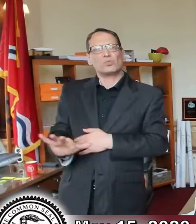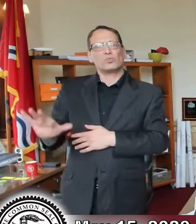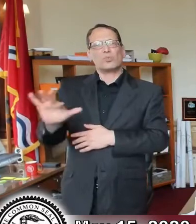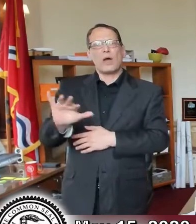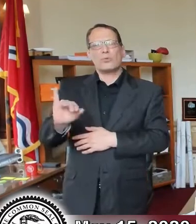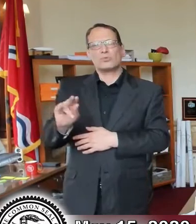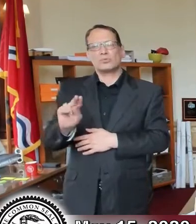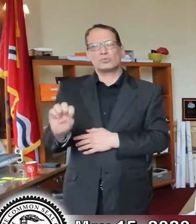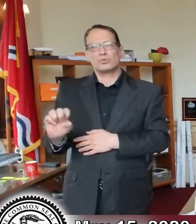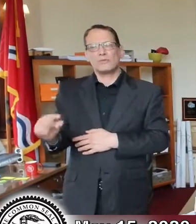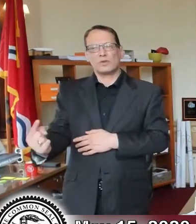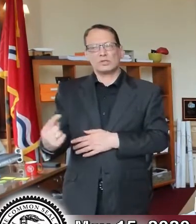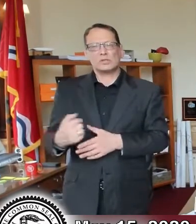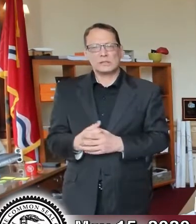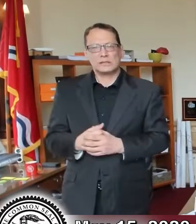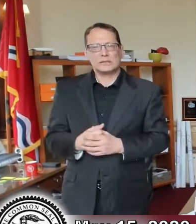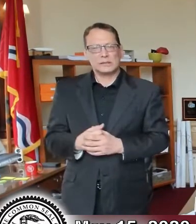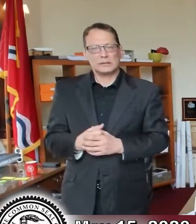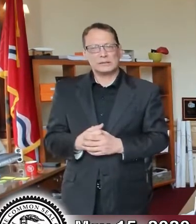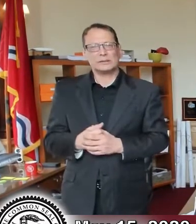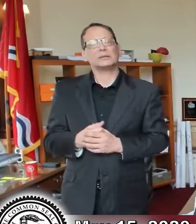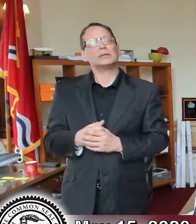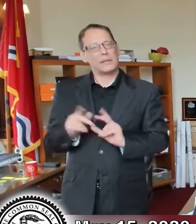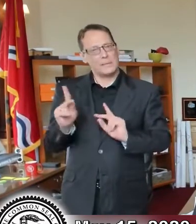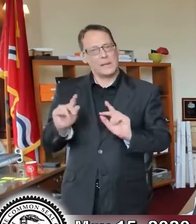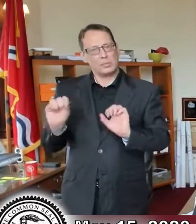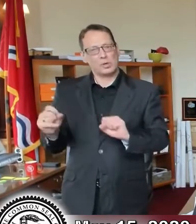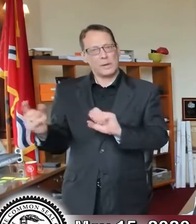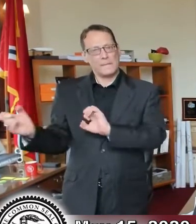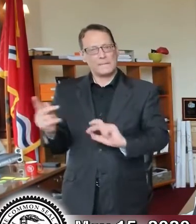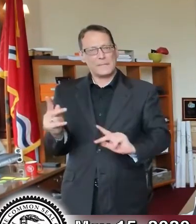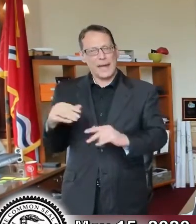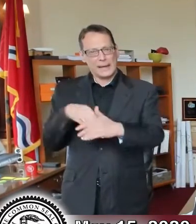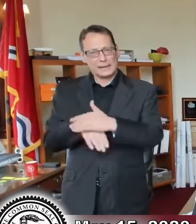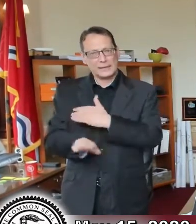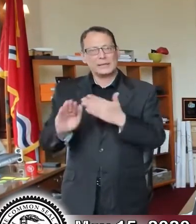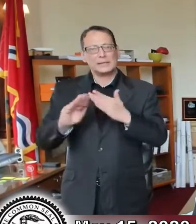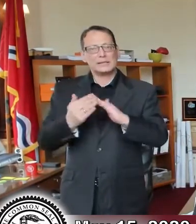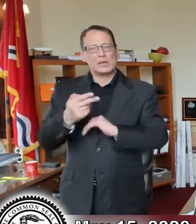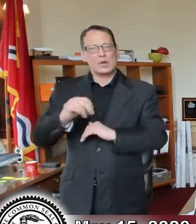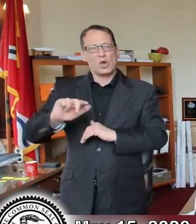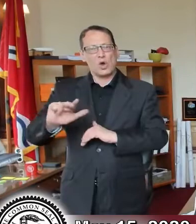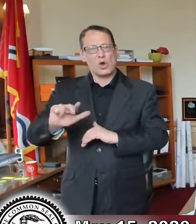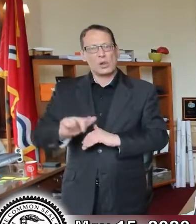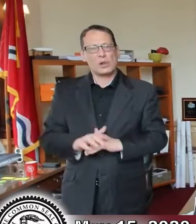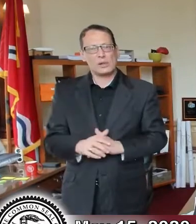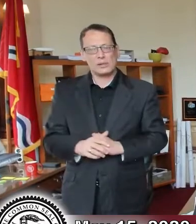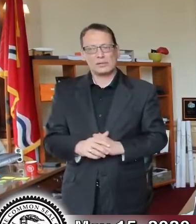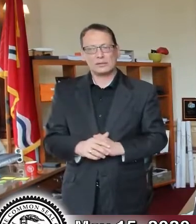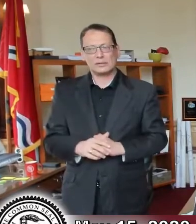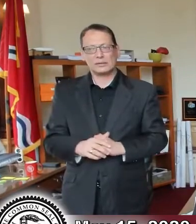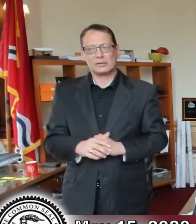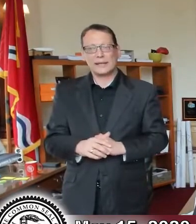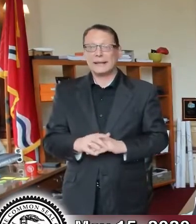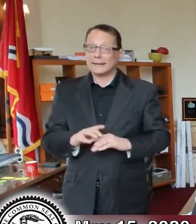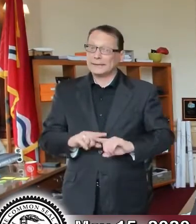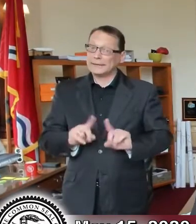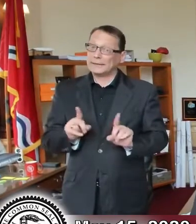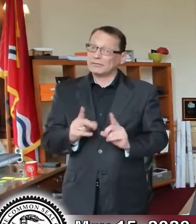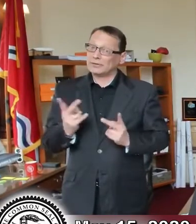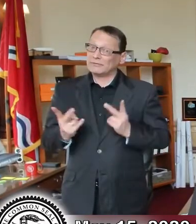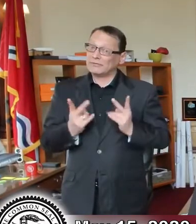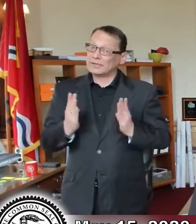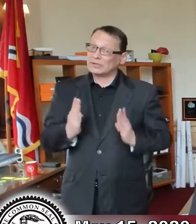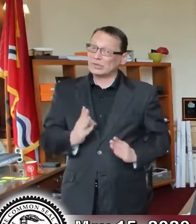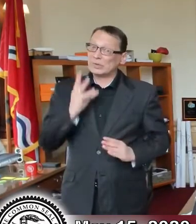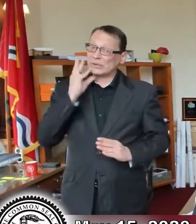time that we have visitors back in City Hall, but it'll be a different visitor experience. When